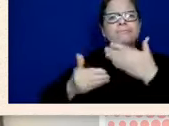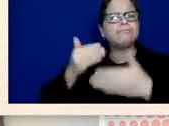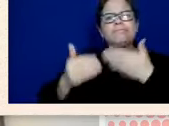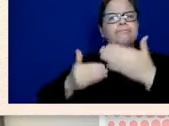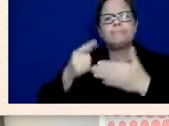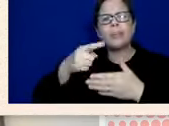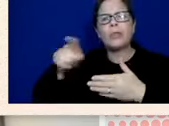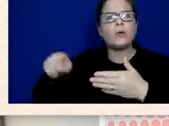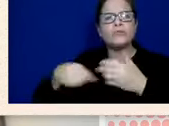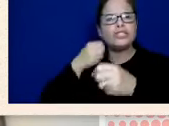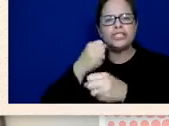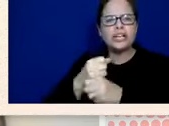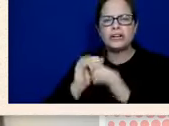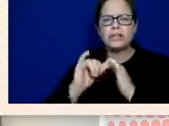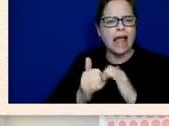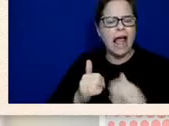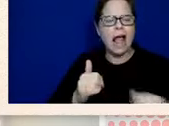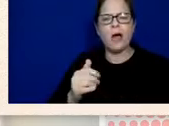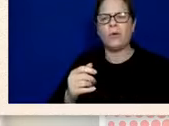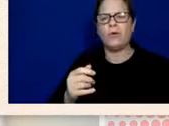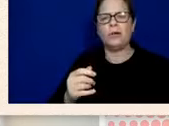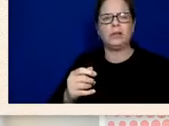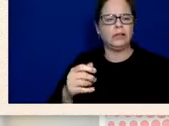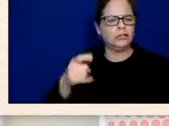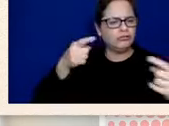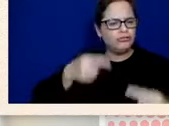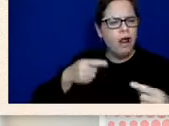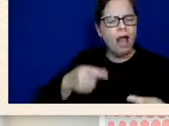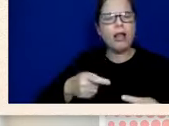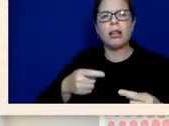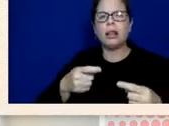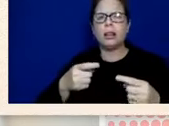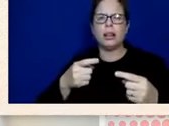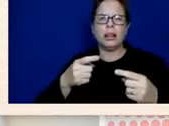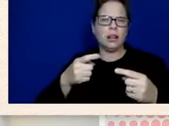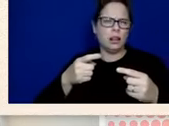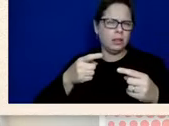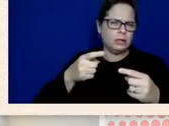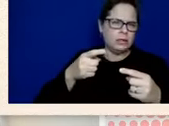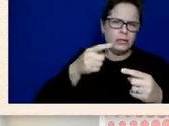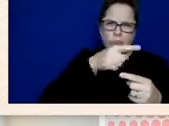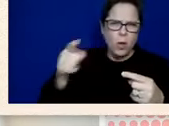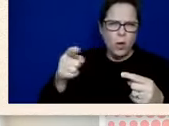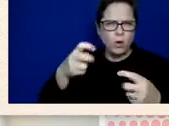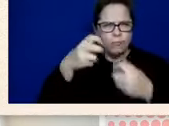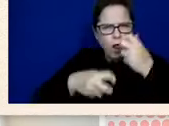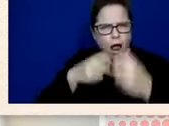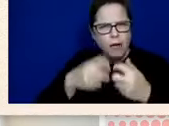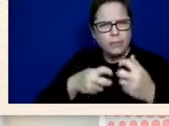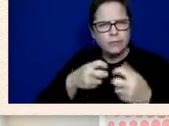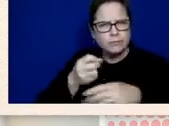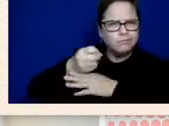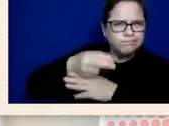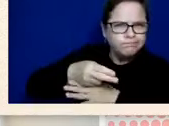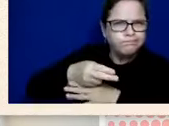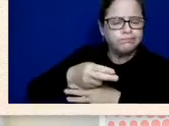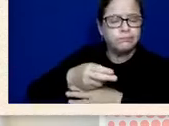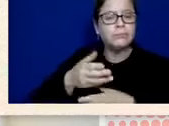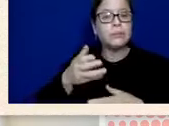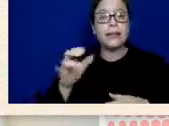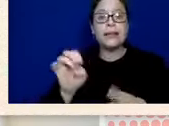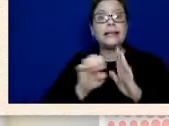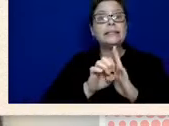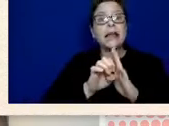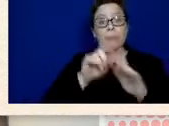years of struggle, and how you managed to overcome, those struggles? Like, since I know you probably have